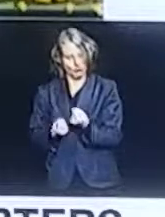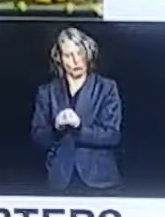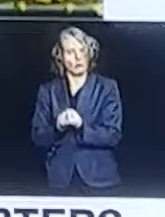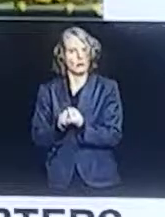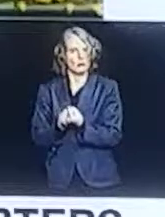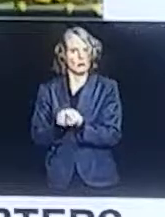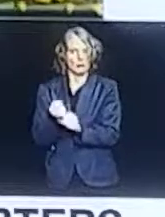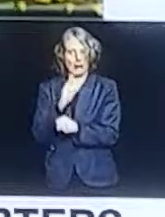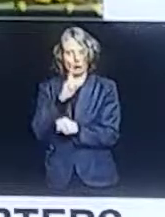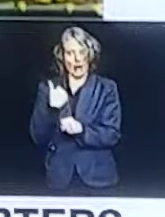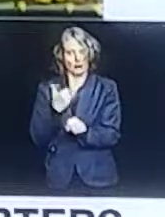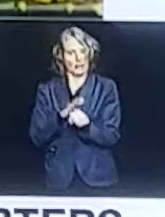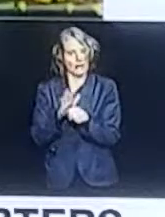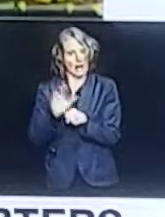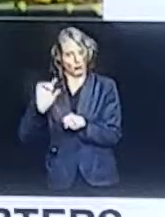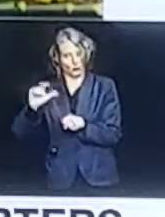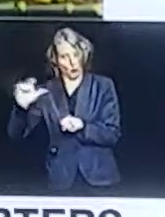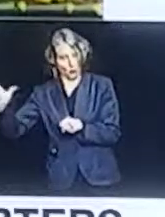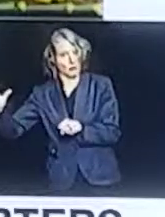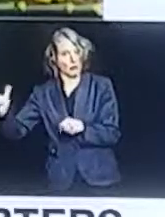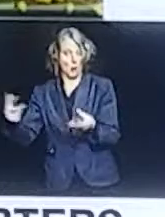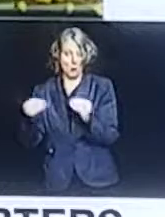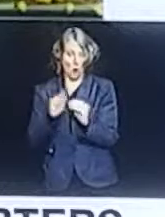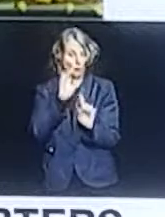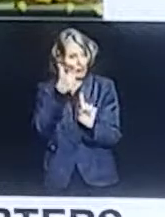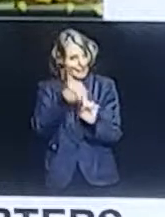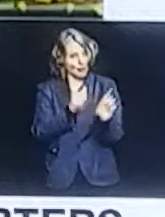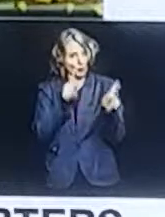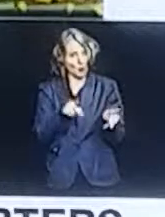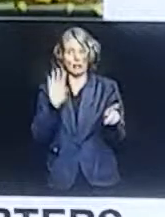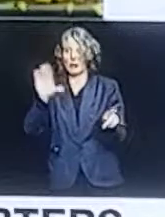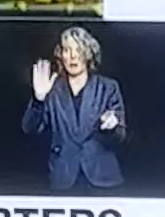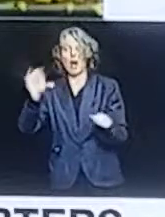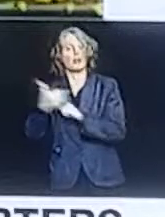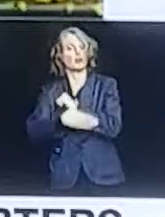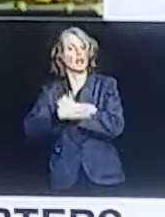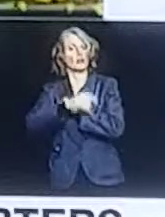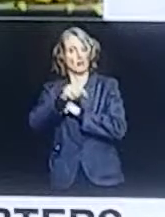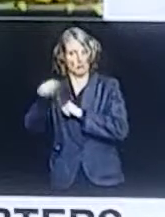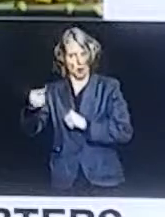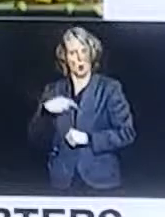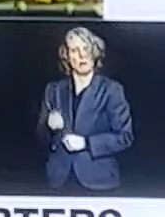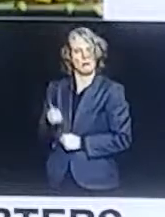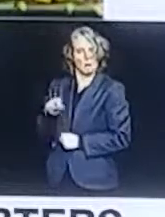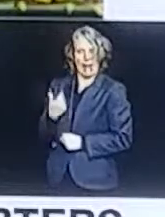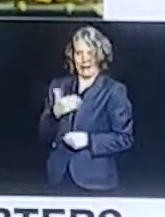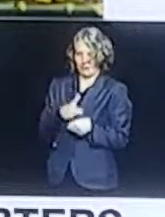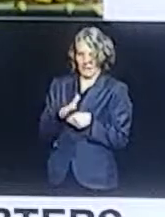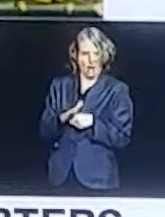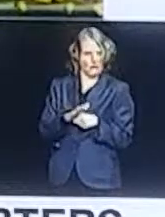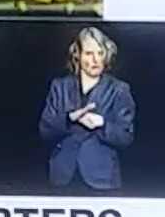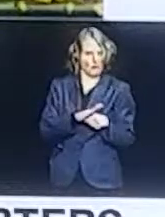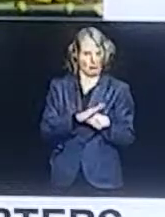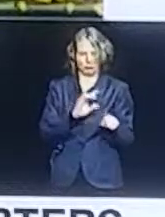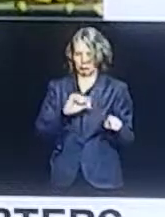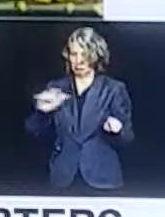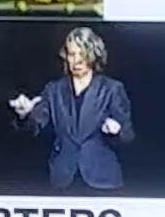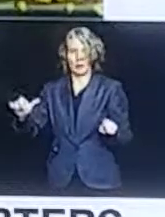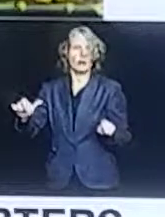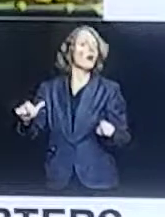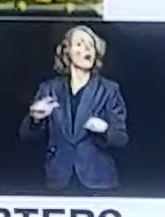secured more doses per person than just about any other country. This is a challenge, but we knew these types of challenges would happen